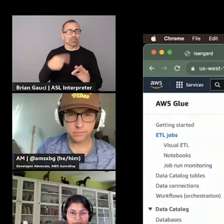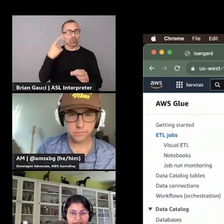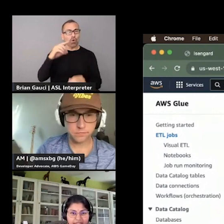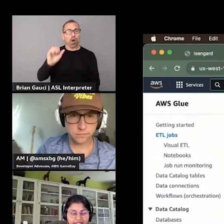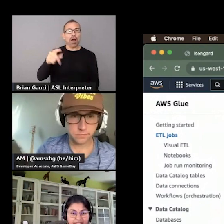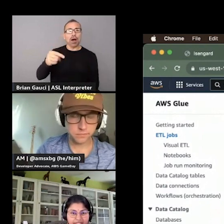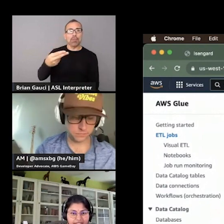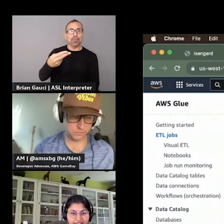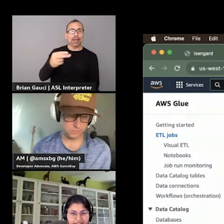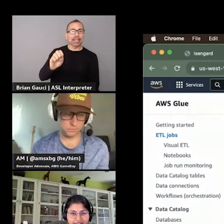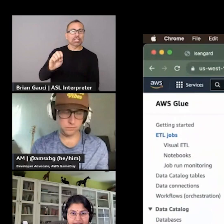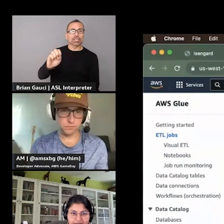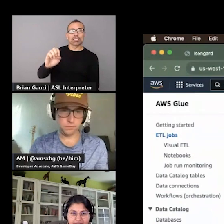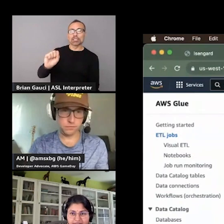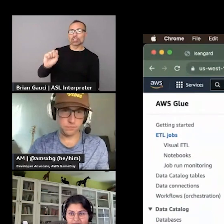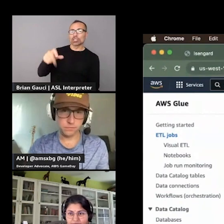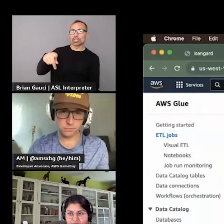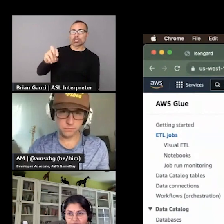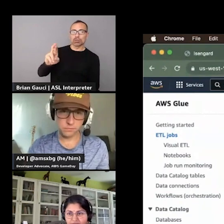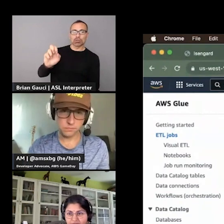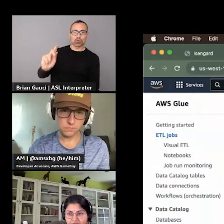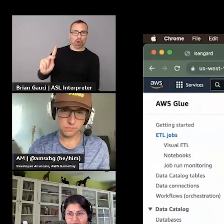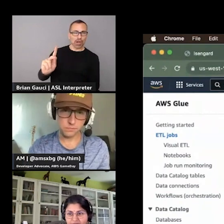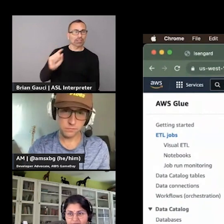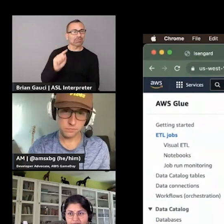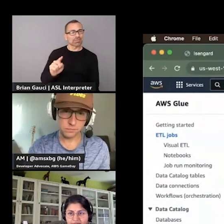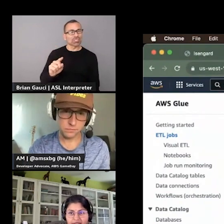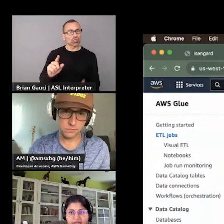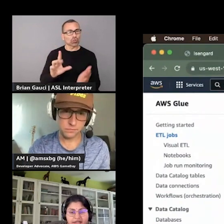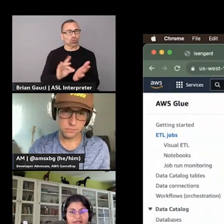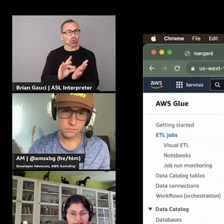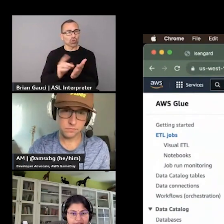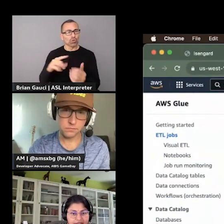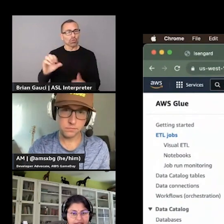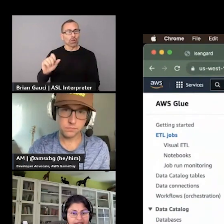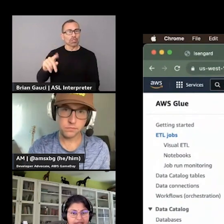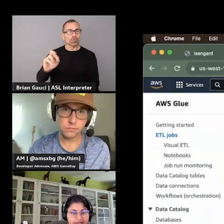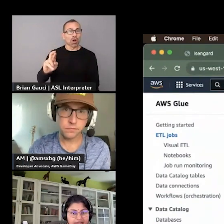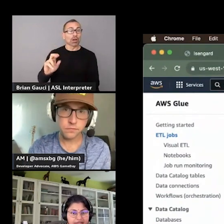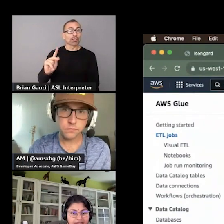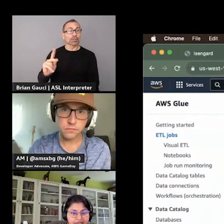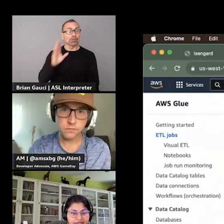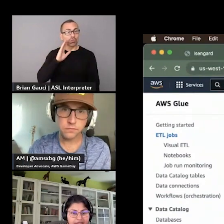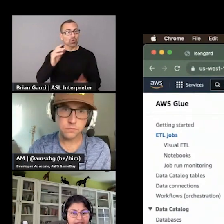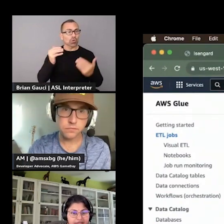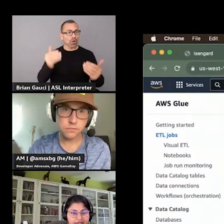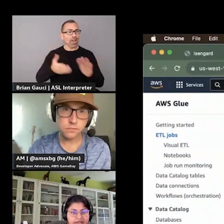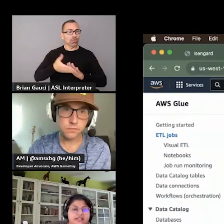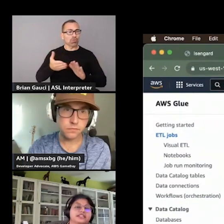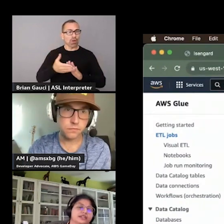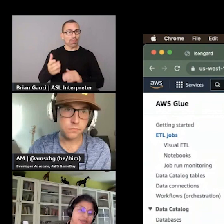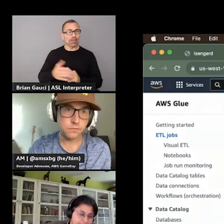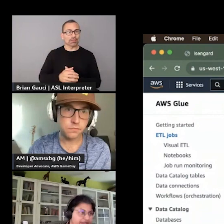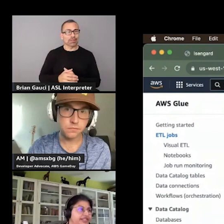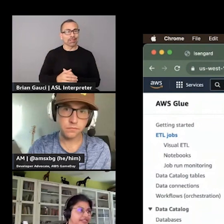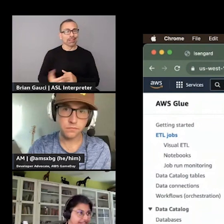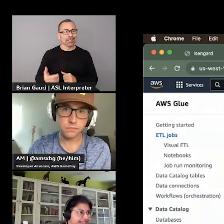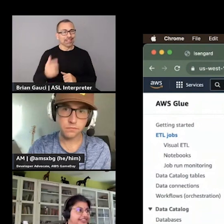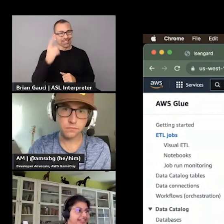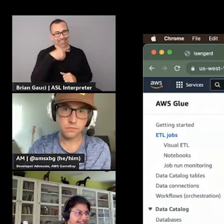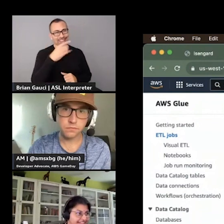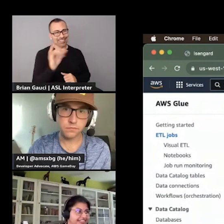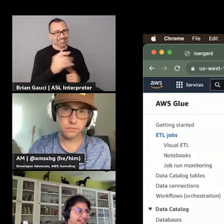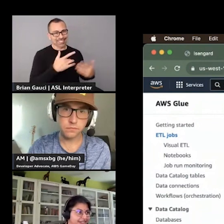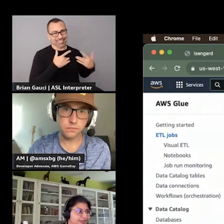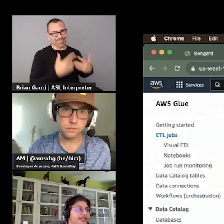let's go ahead and run this one. Looks like your typical data engineer hello world type of query. You can say